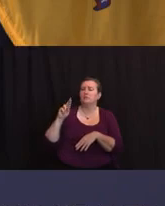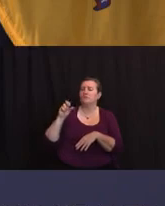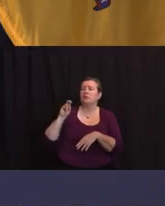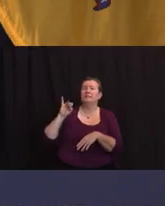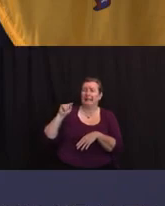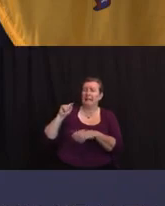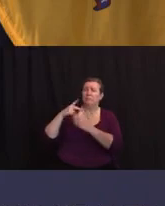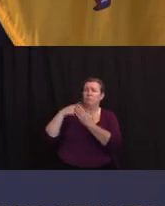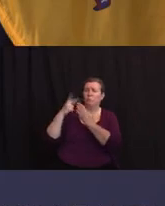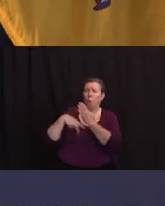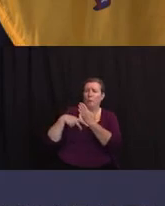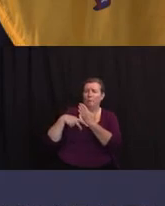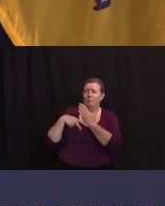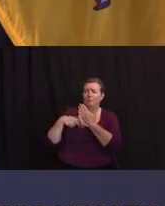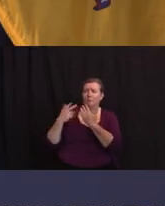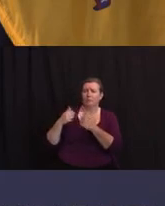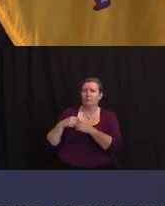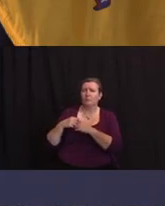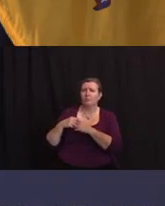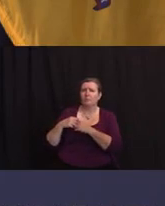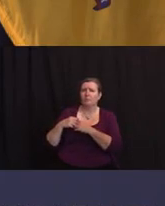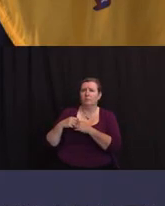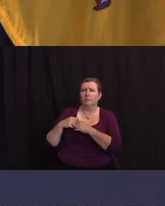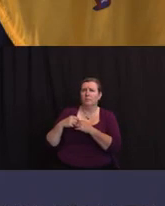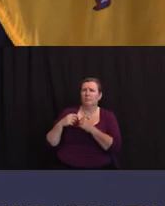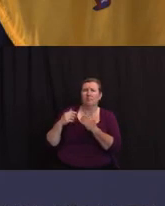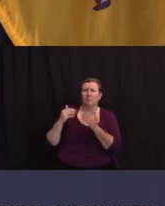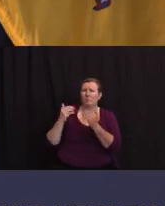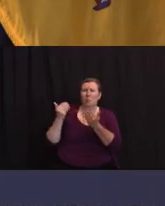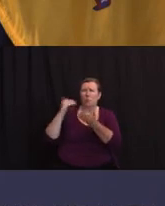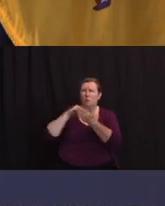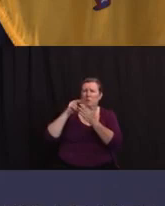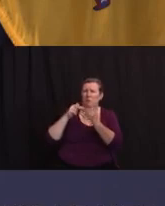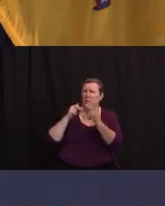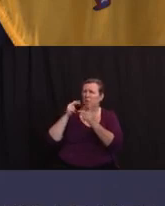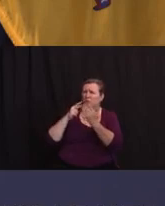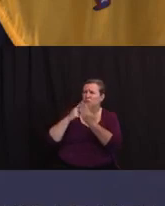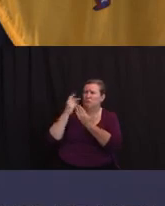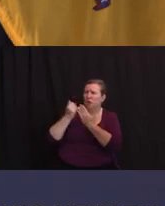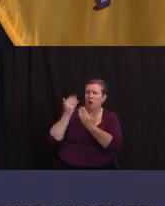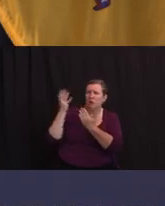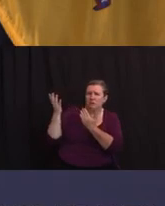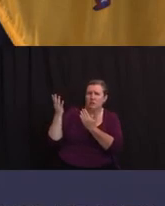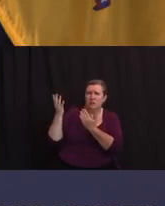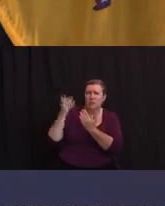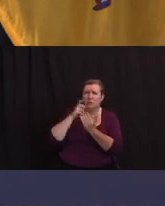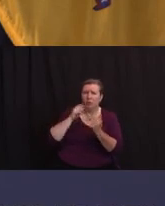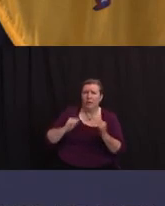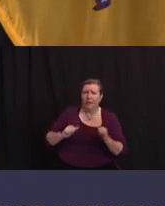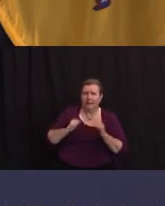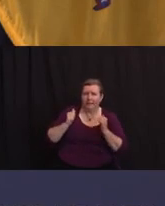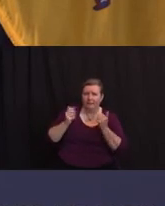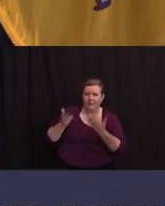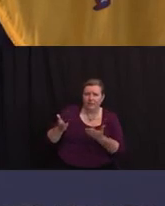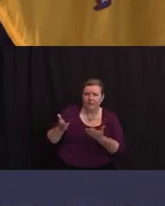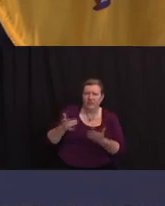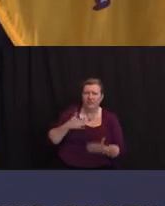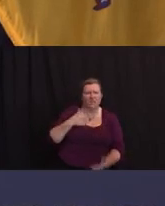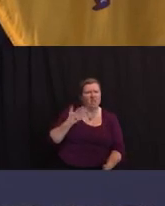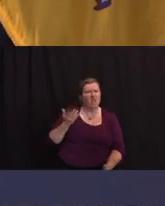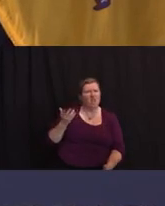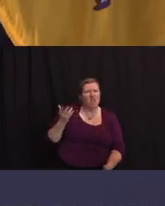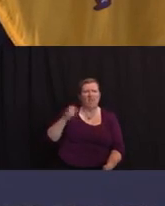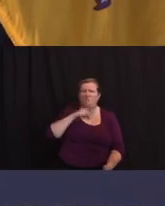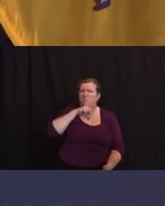is rebuilding a power station, and locals say that there is potential to pollute Twilight Lake in addition